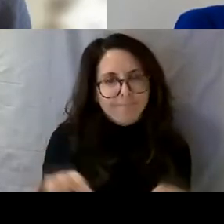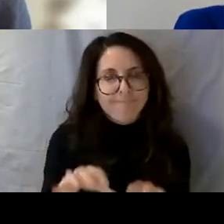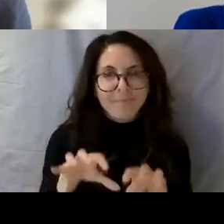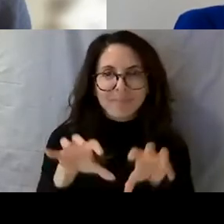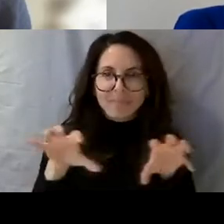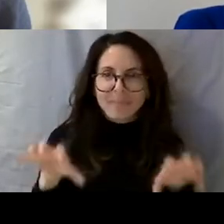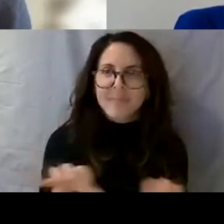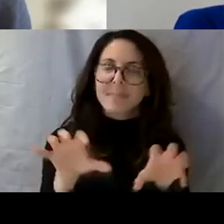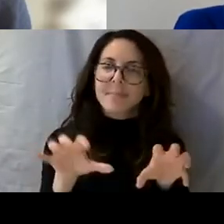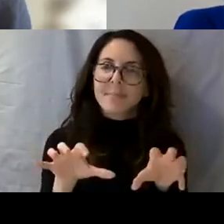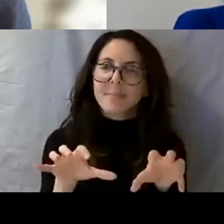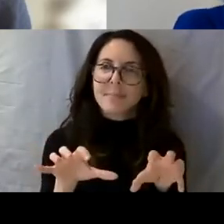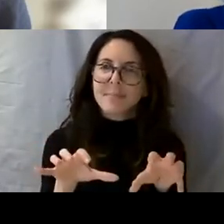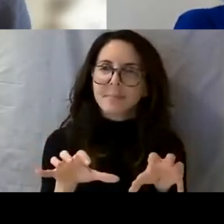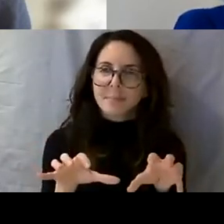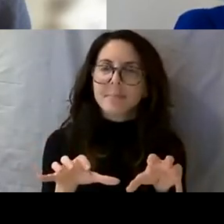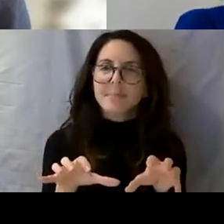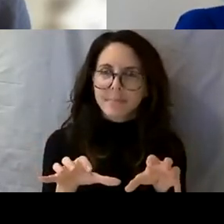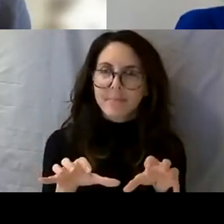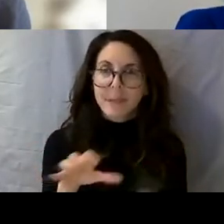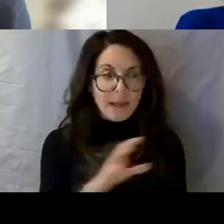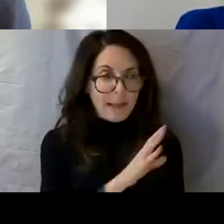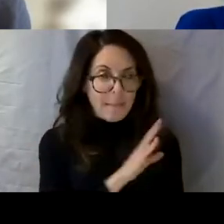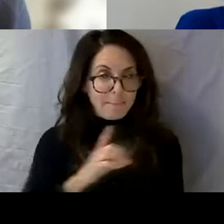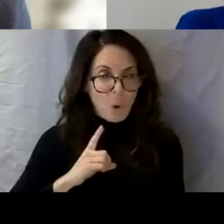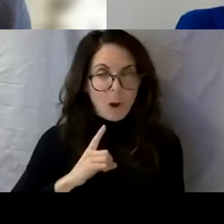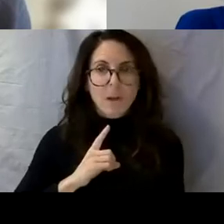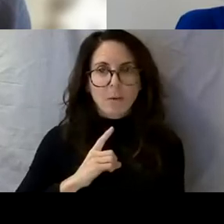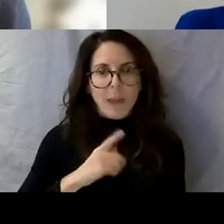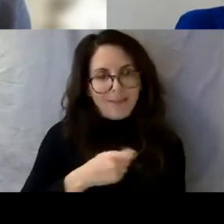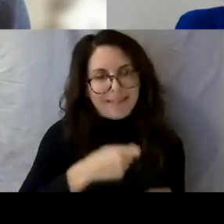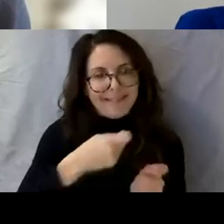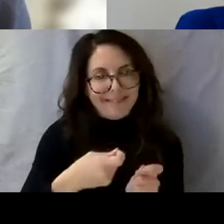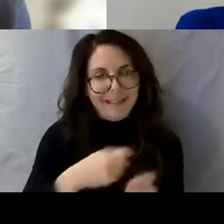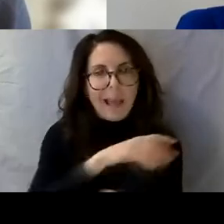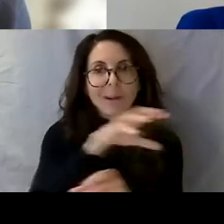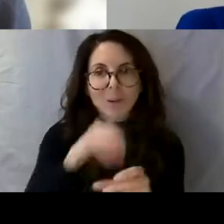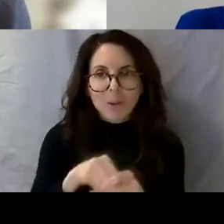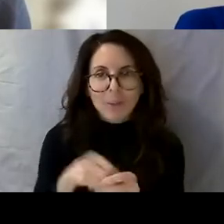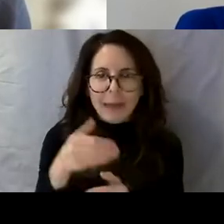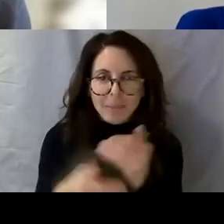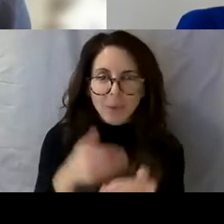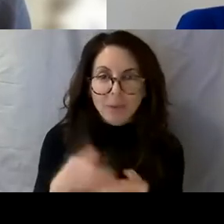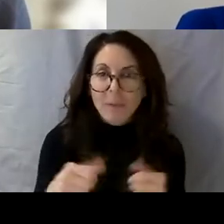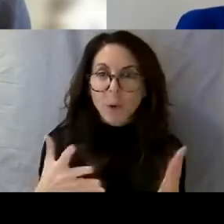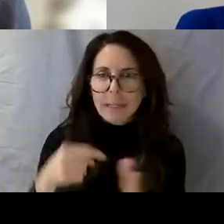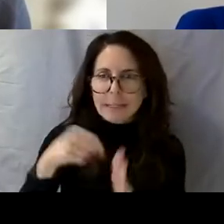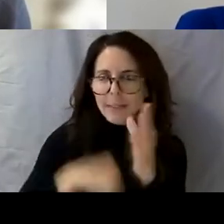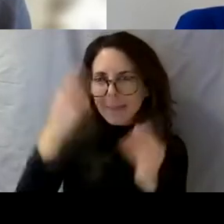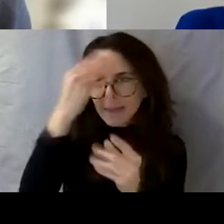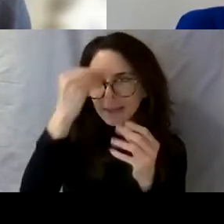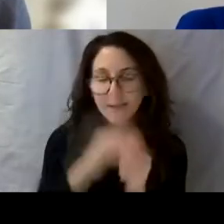making, integrating the boards into a process of deep thinking, problem